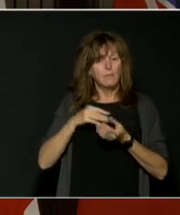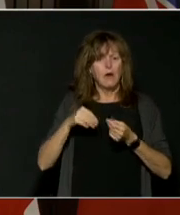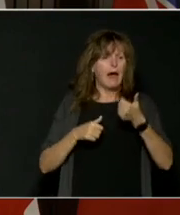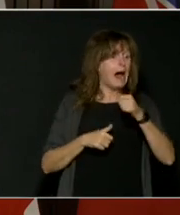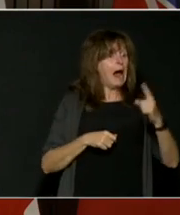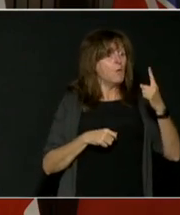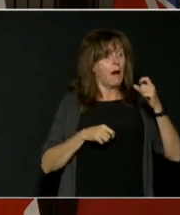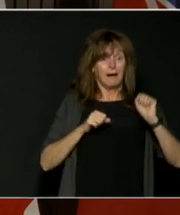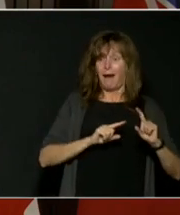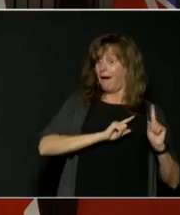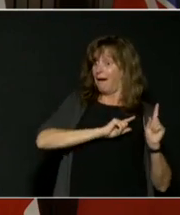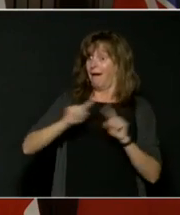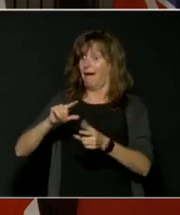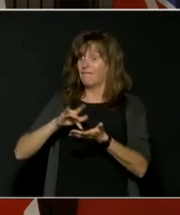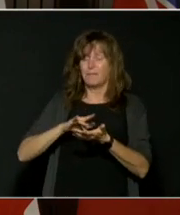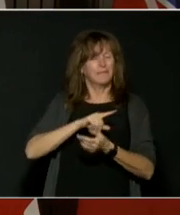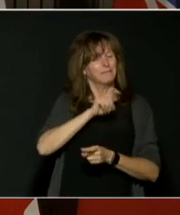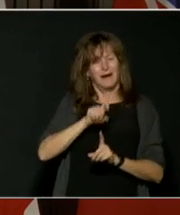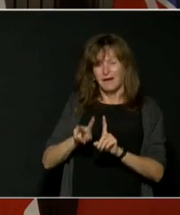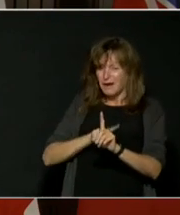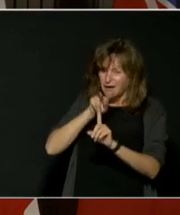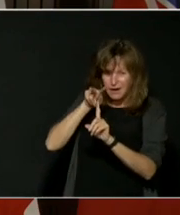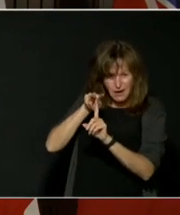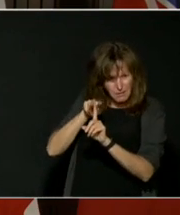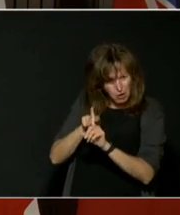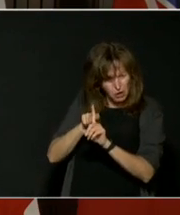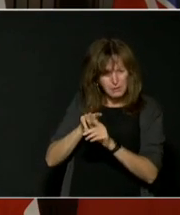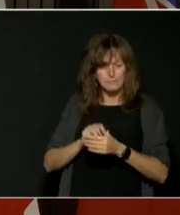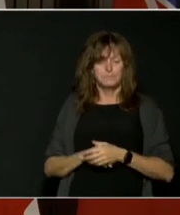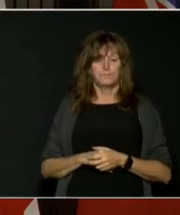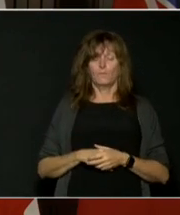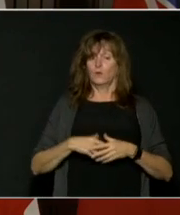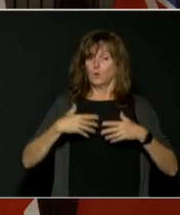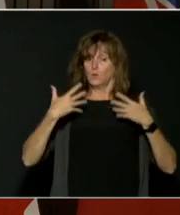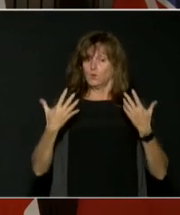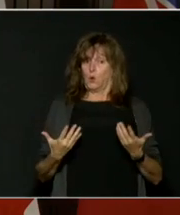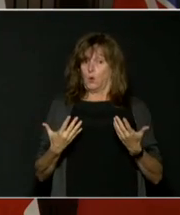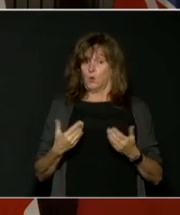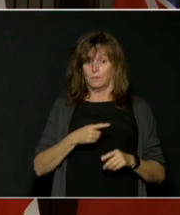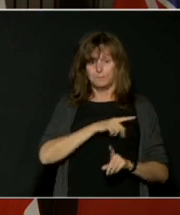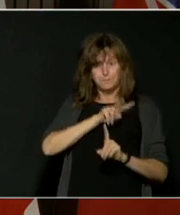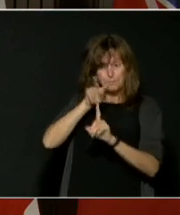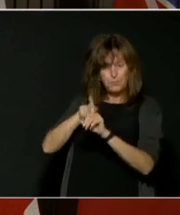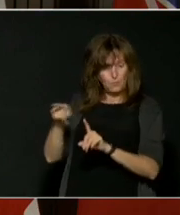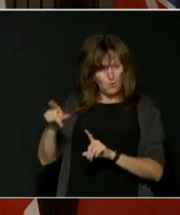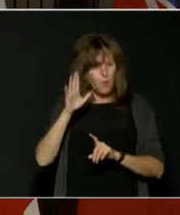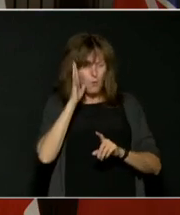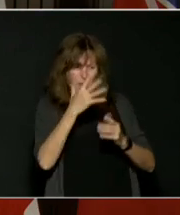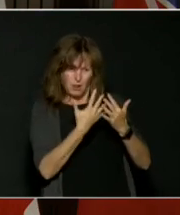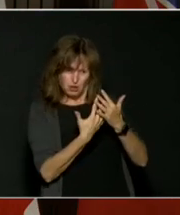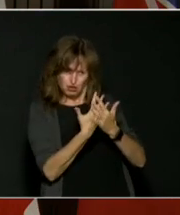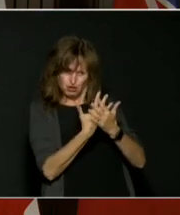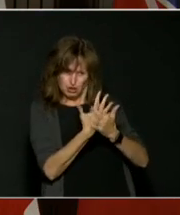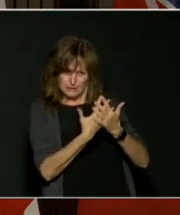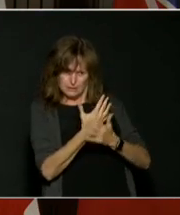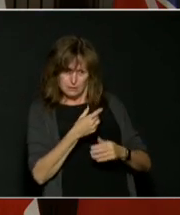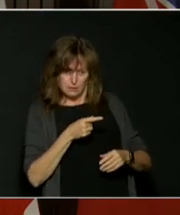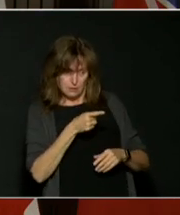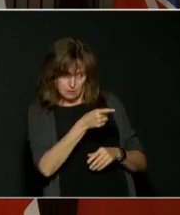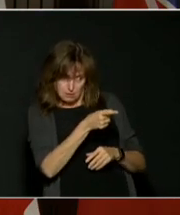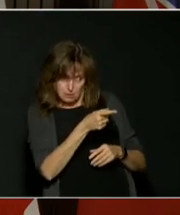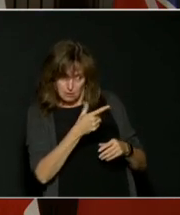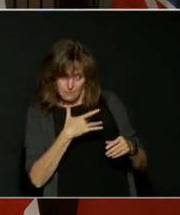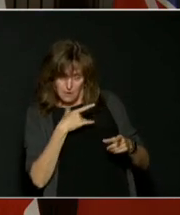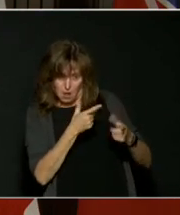schedule, when they're doing the scheduling, there's a screening process that can go on. Anybody who is judged as symptomatic or at risk will